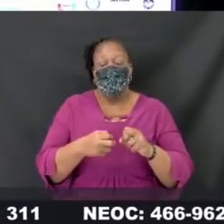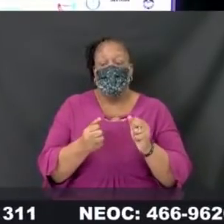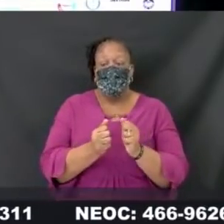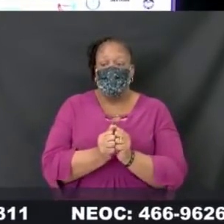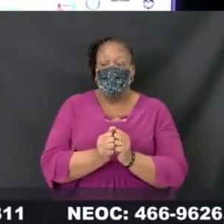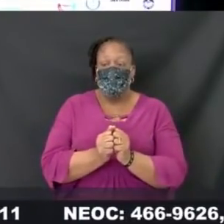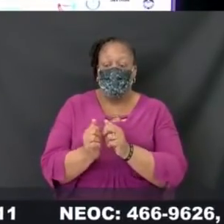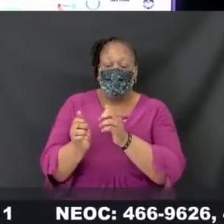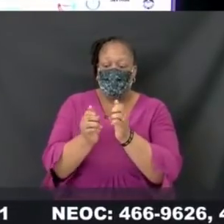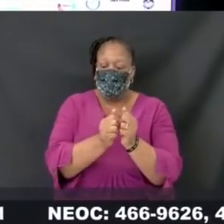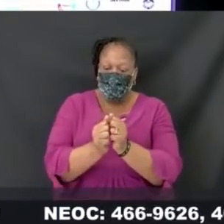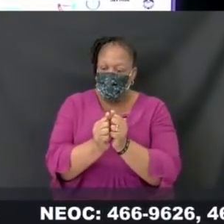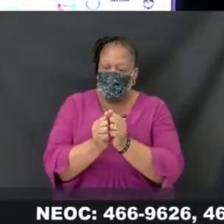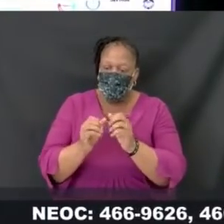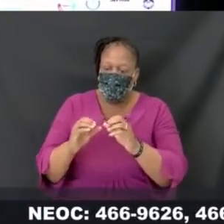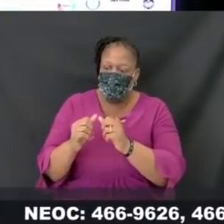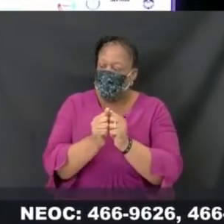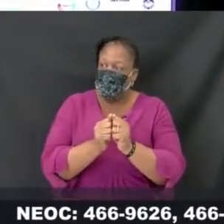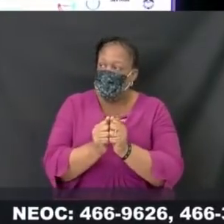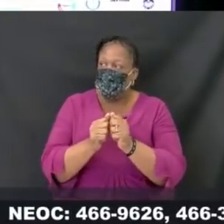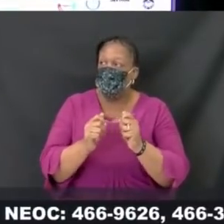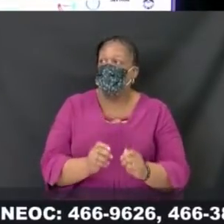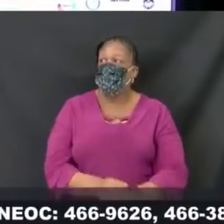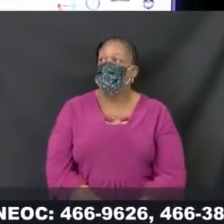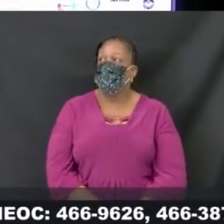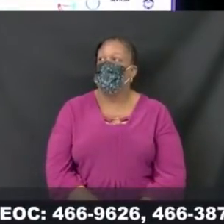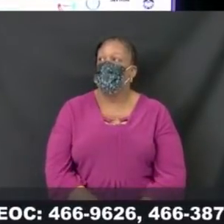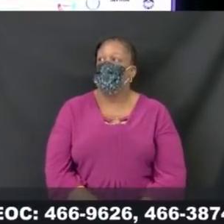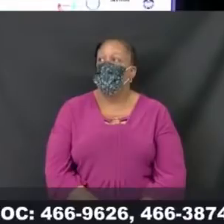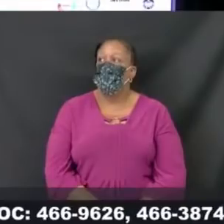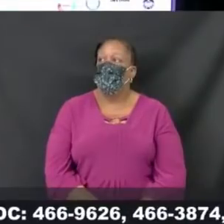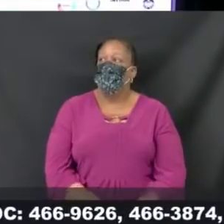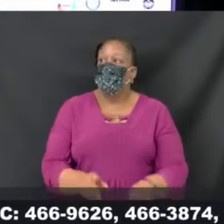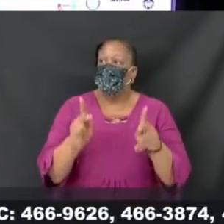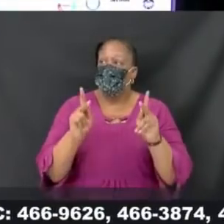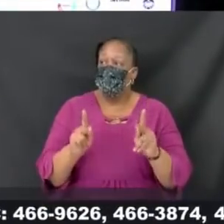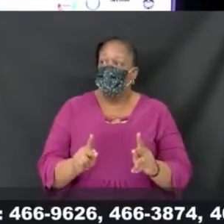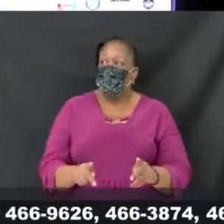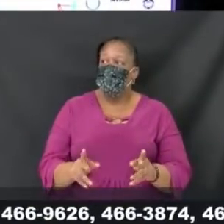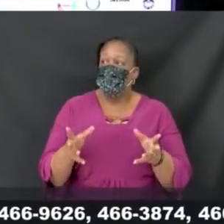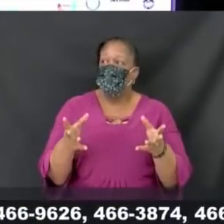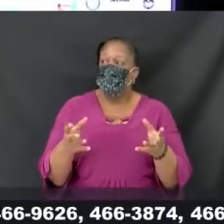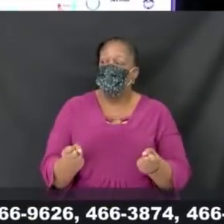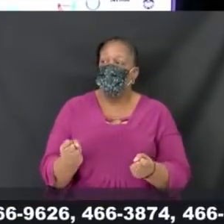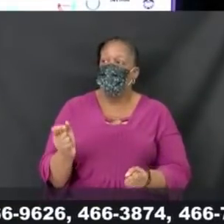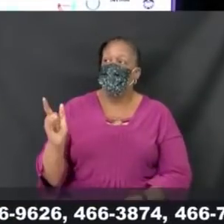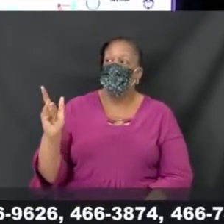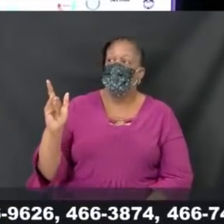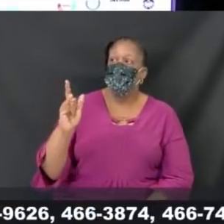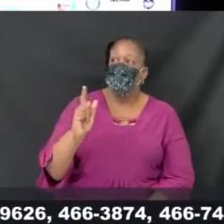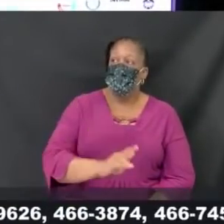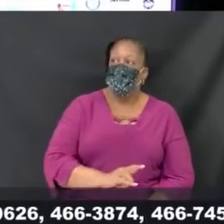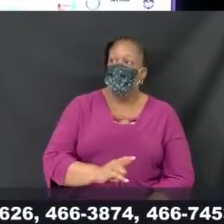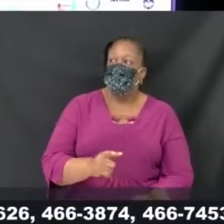We are experiencing some challenges with persons wanting to enter into the Federation of St. Kitts and